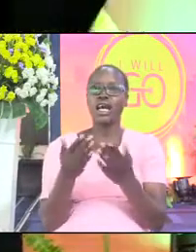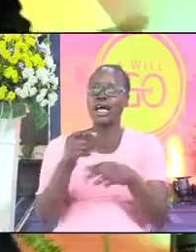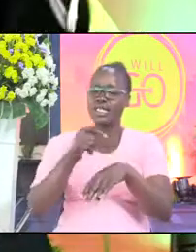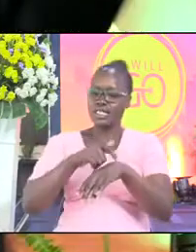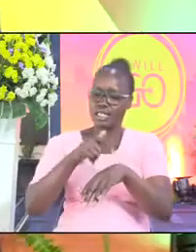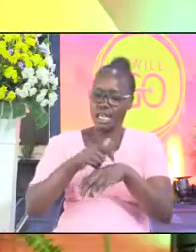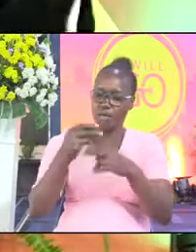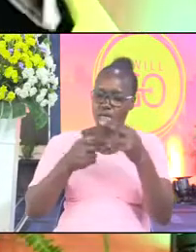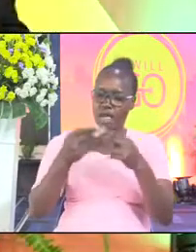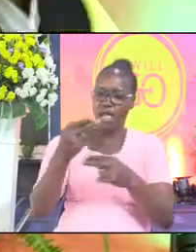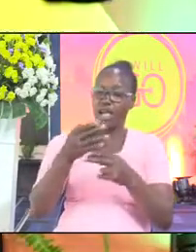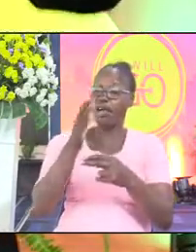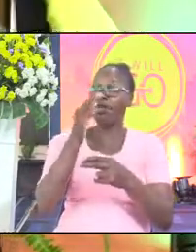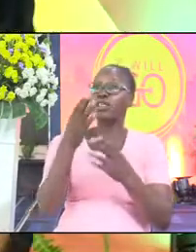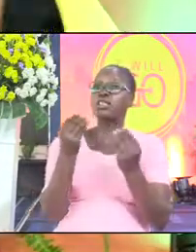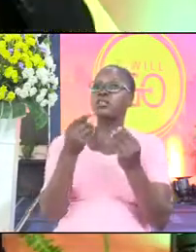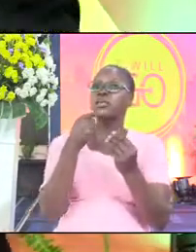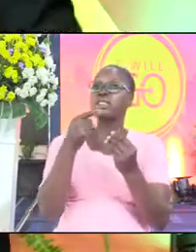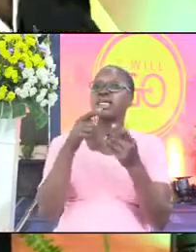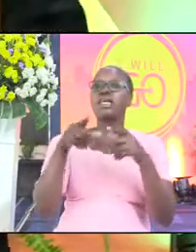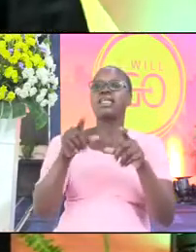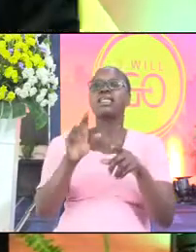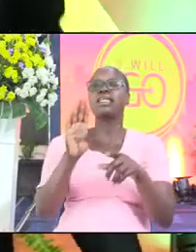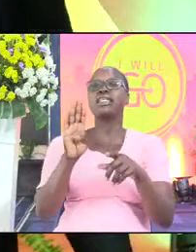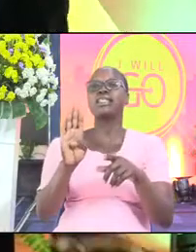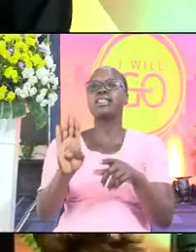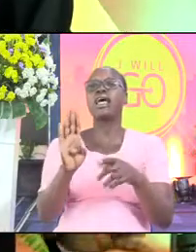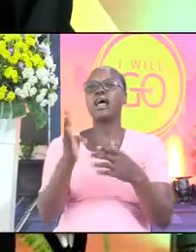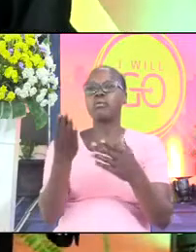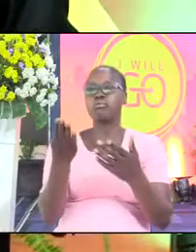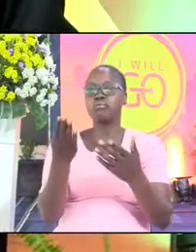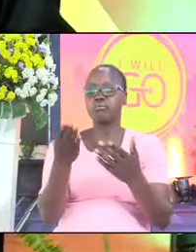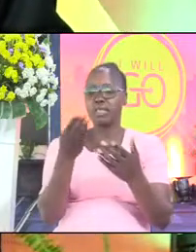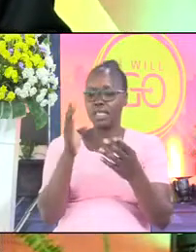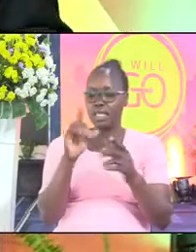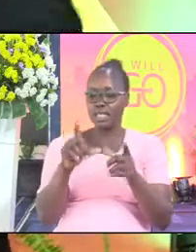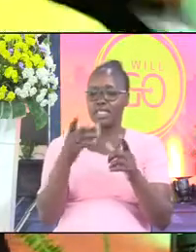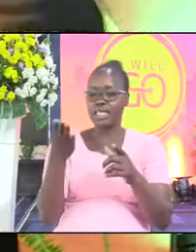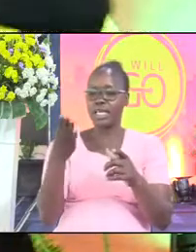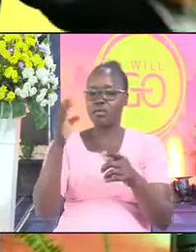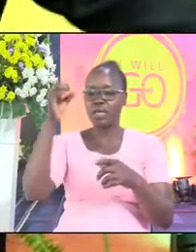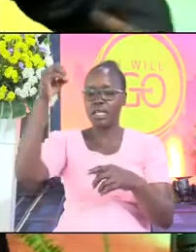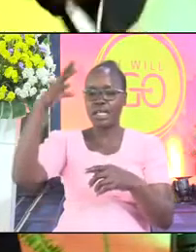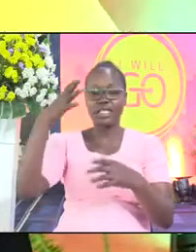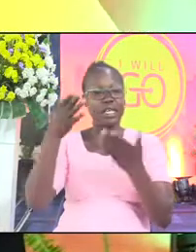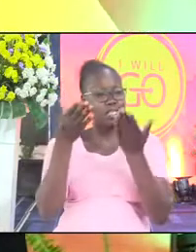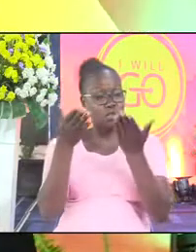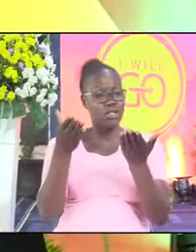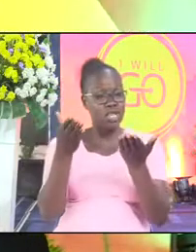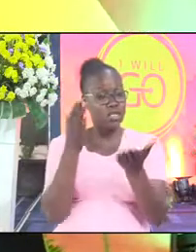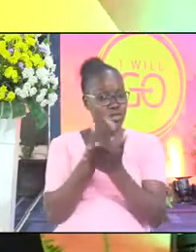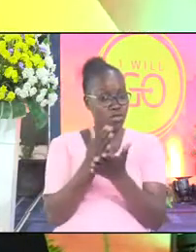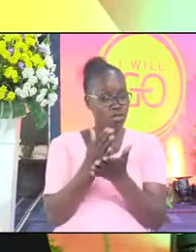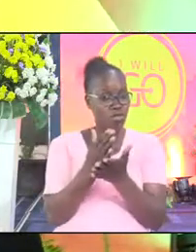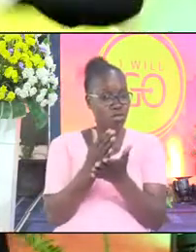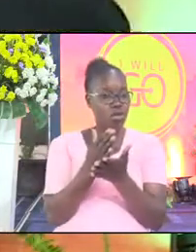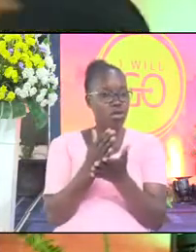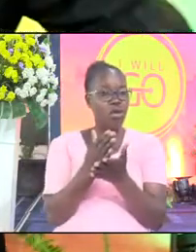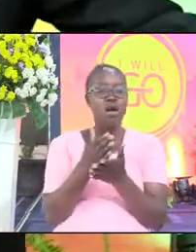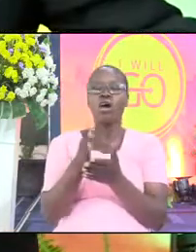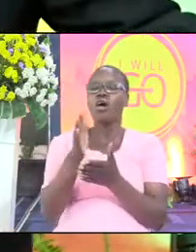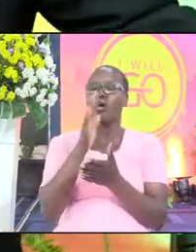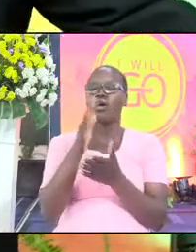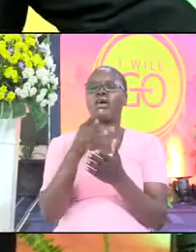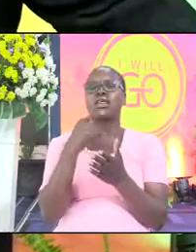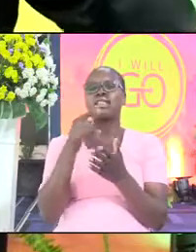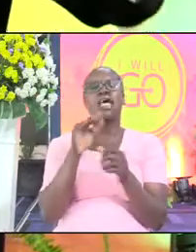time, God simply said, let there be light. And there was light. Isn't that right? God